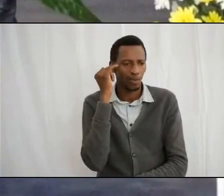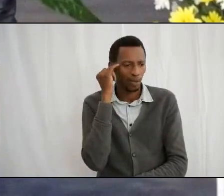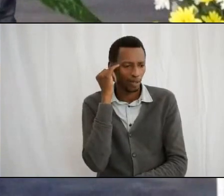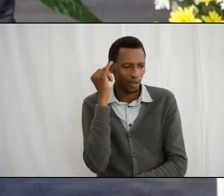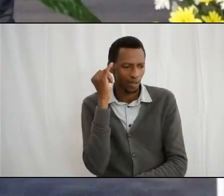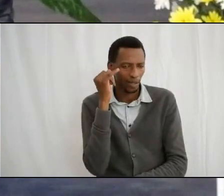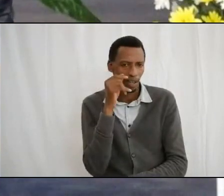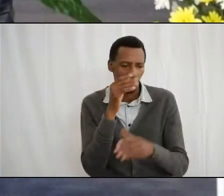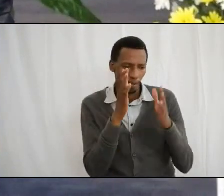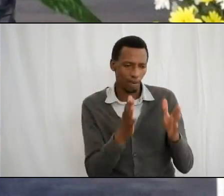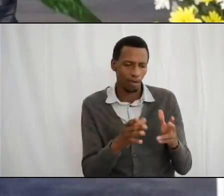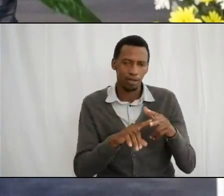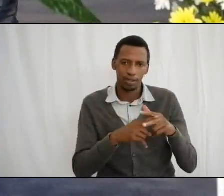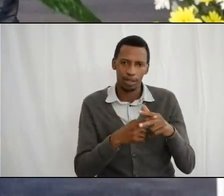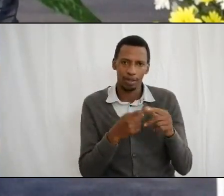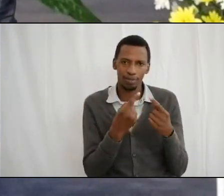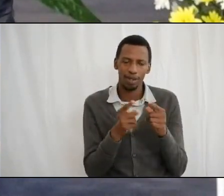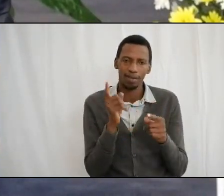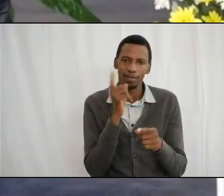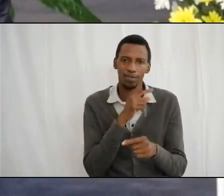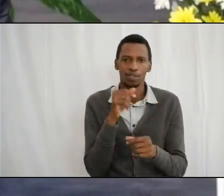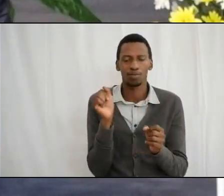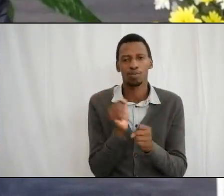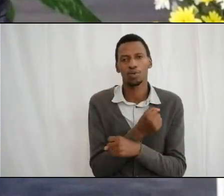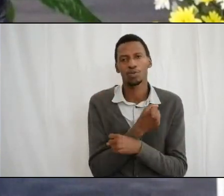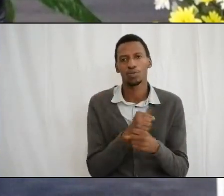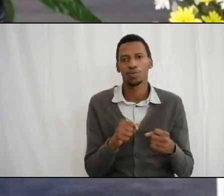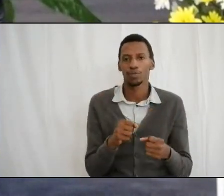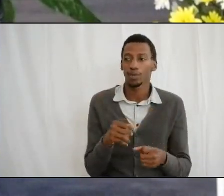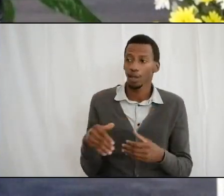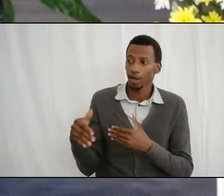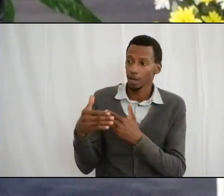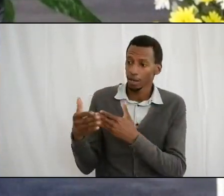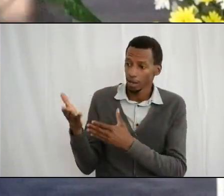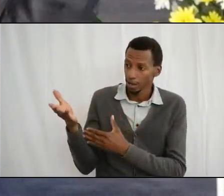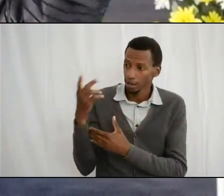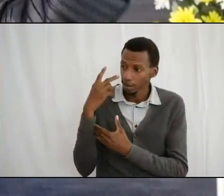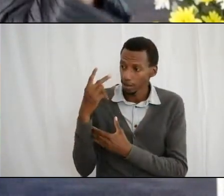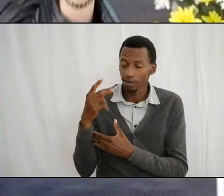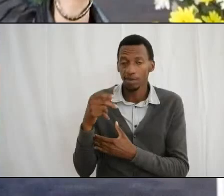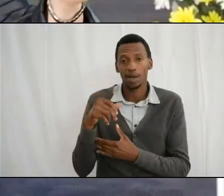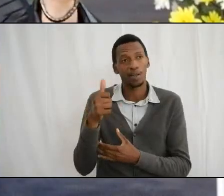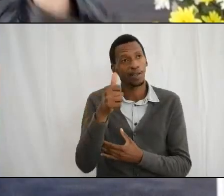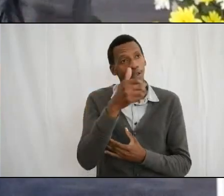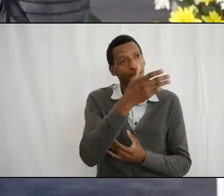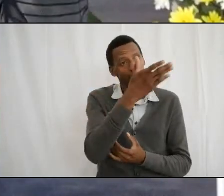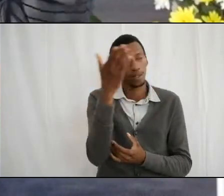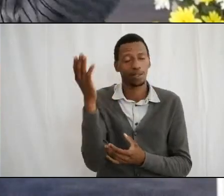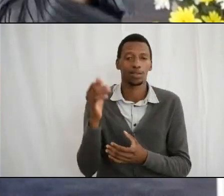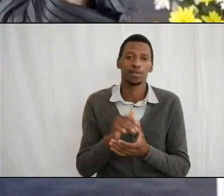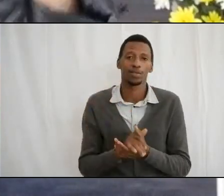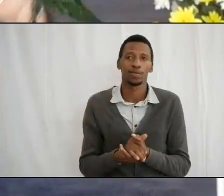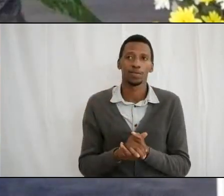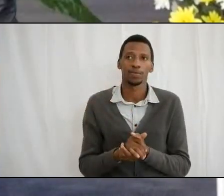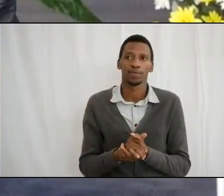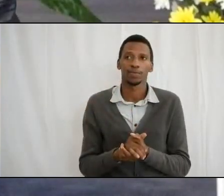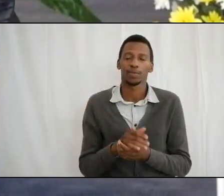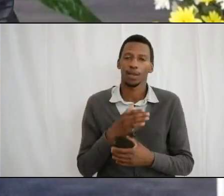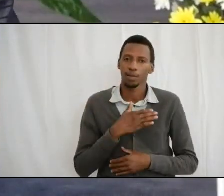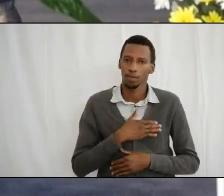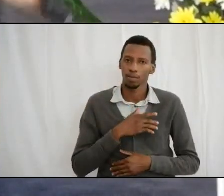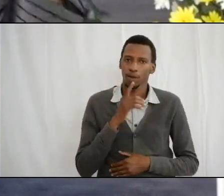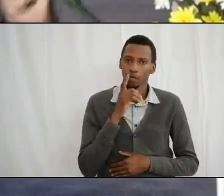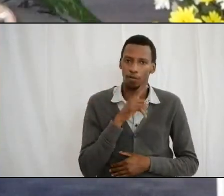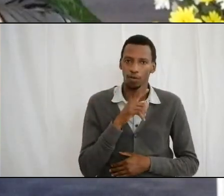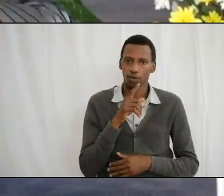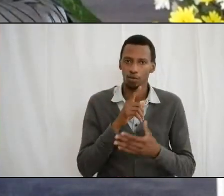but couldn't finish. We see it around here everywhere as well. Count the cost. Finish what you start.